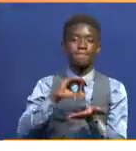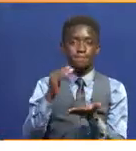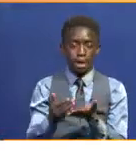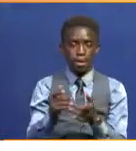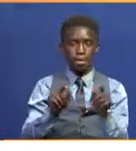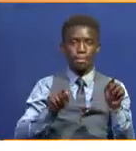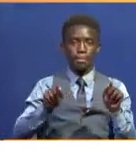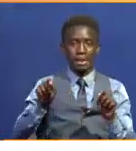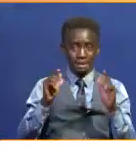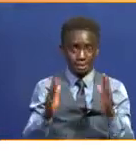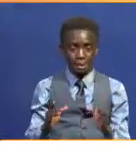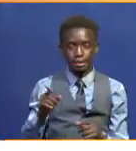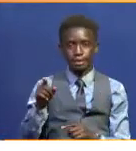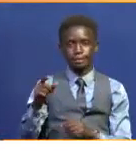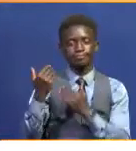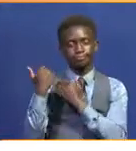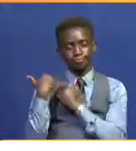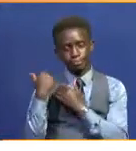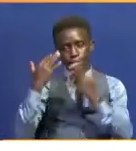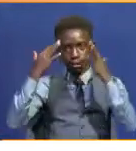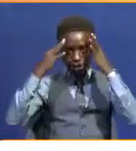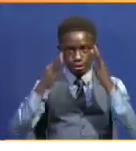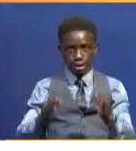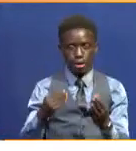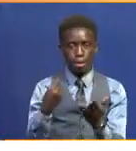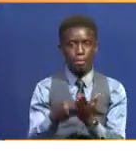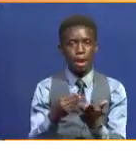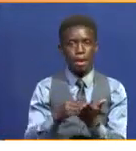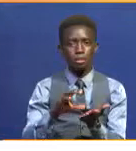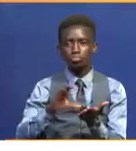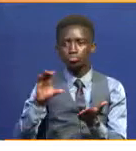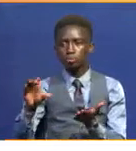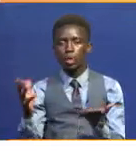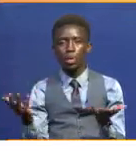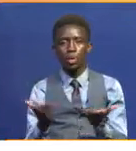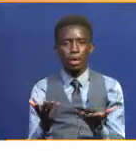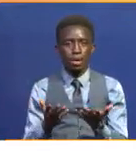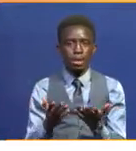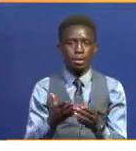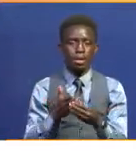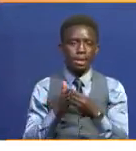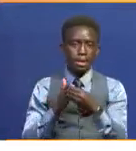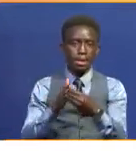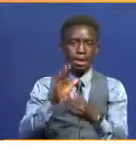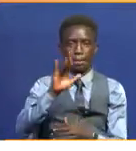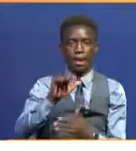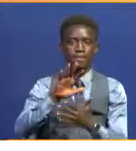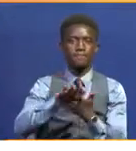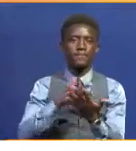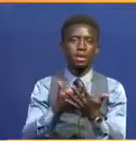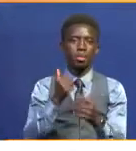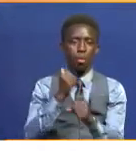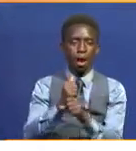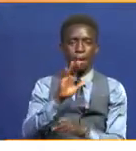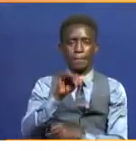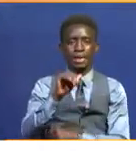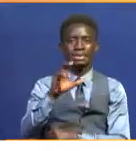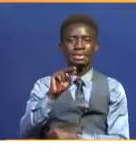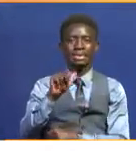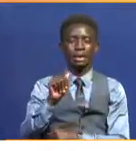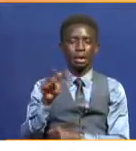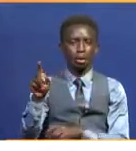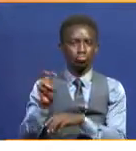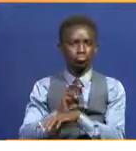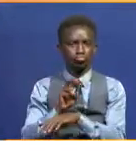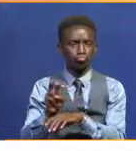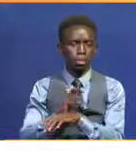who decides where the money is being put, guided, of course, by the framework given by the CMA, who's also monitoring. Then